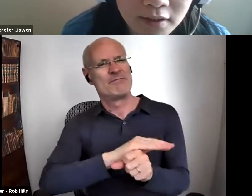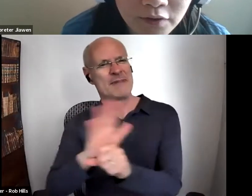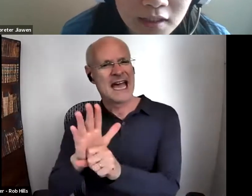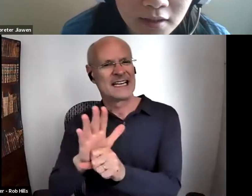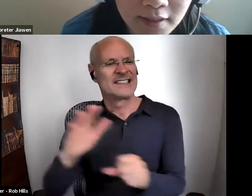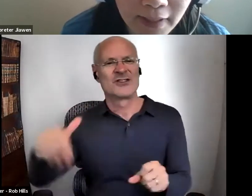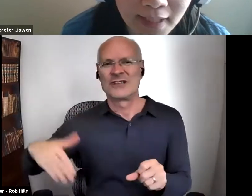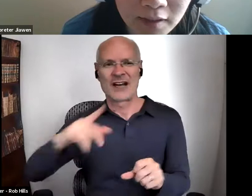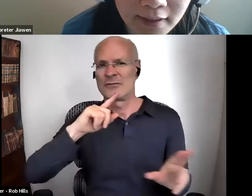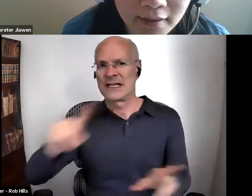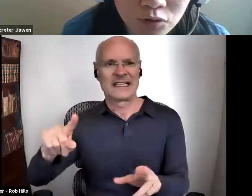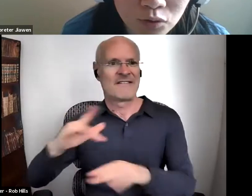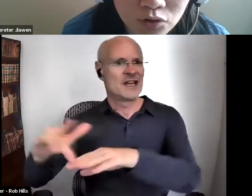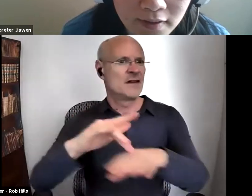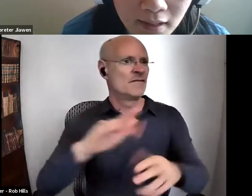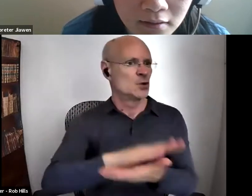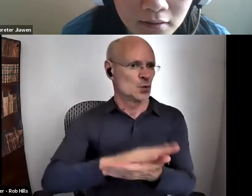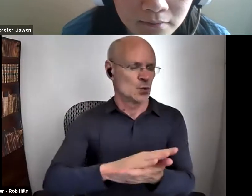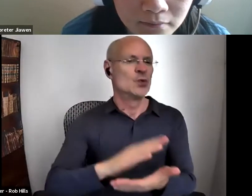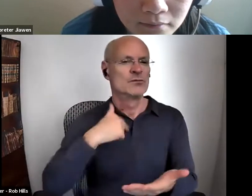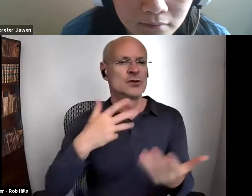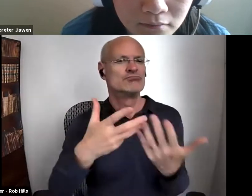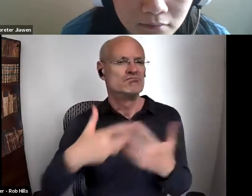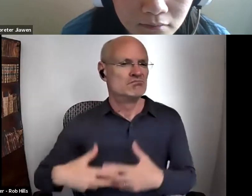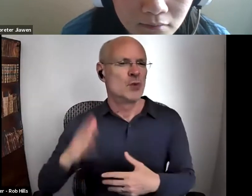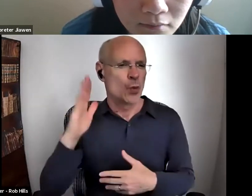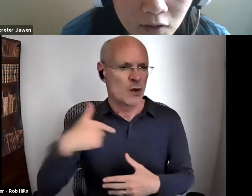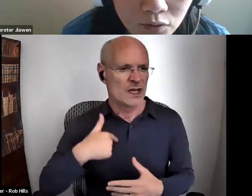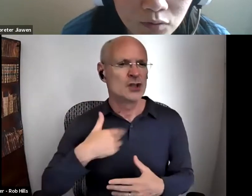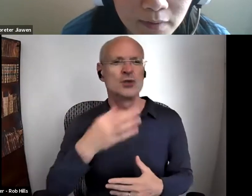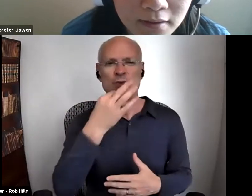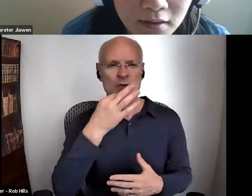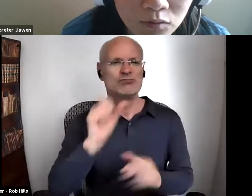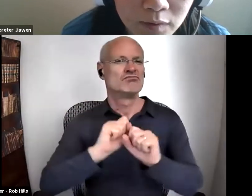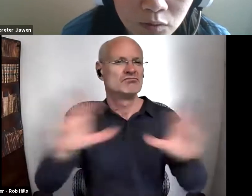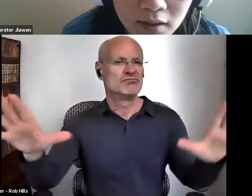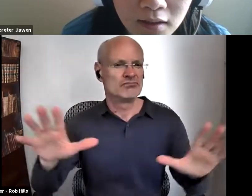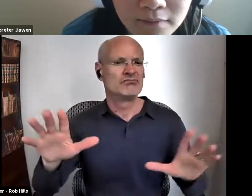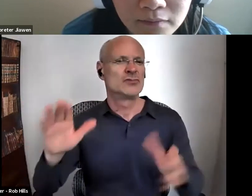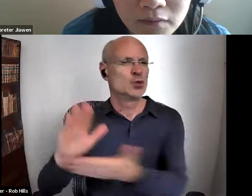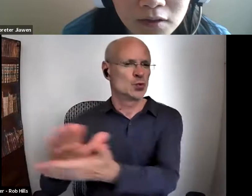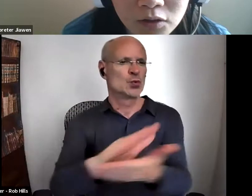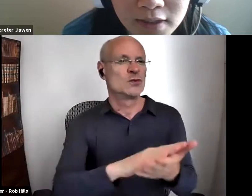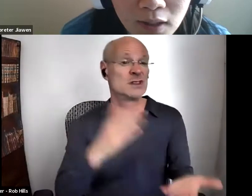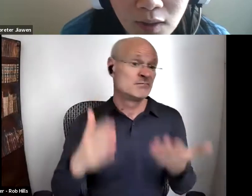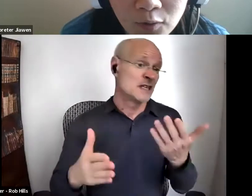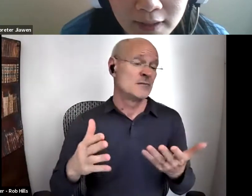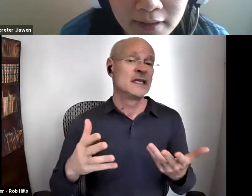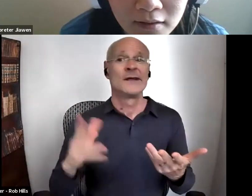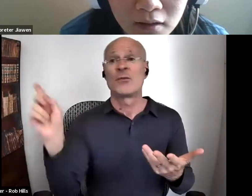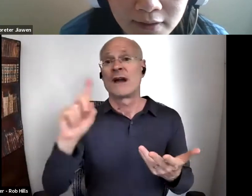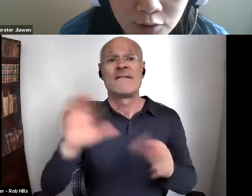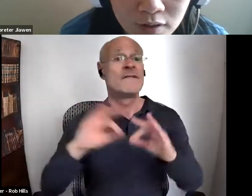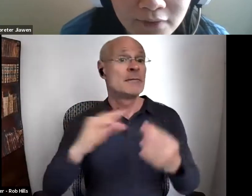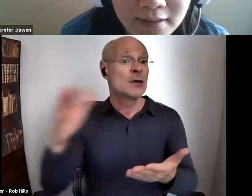that's something we have to work out. So hopefully we'll be able to get some in the hands of you all, maybe in the family welcome centers or somewhere, but that's